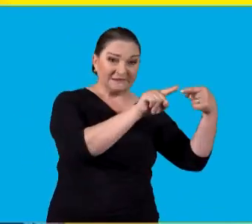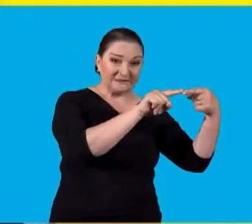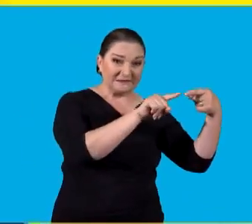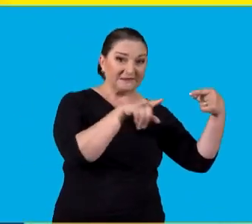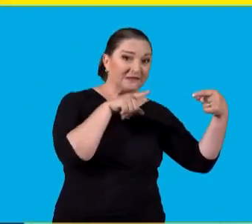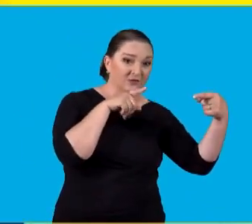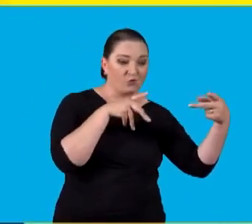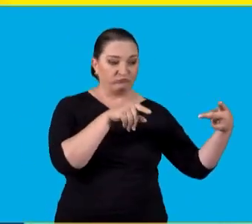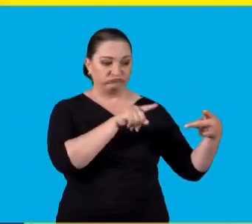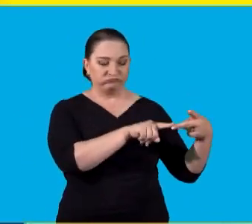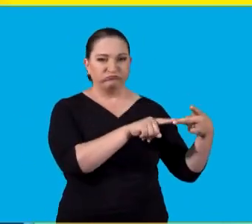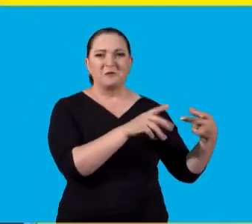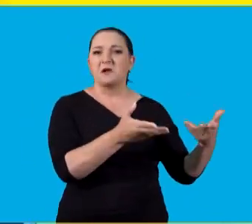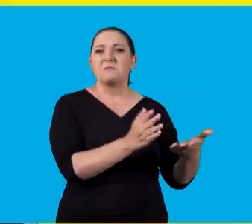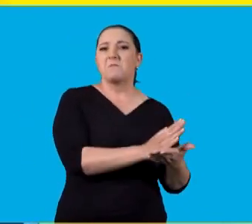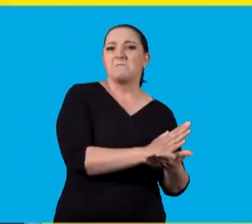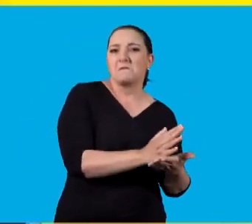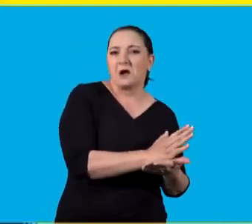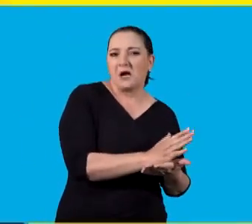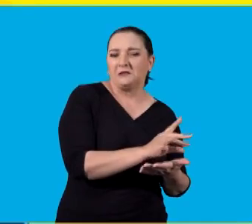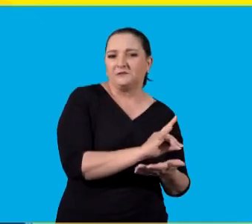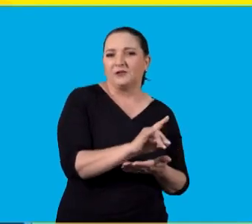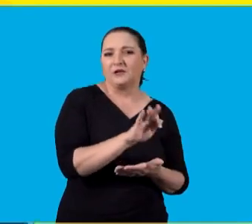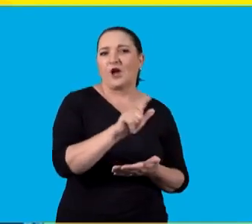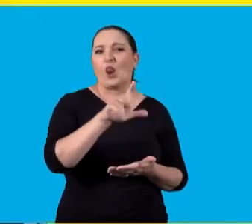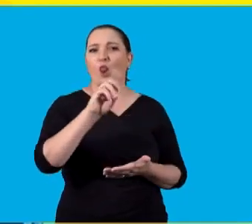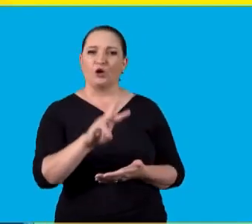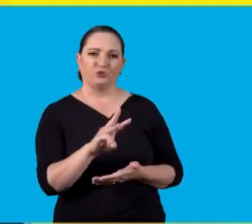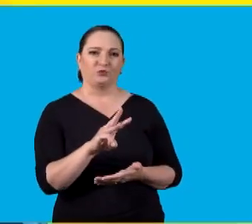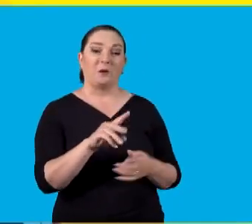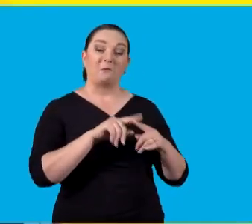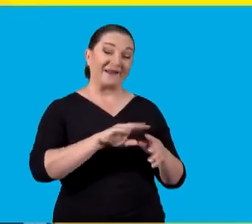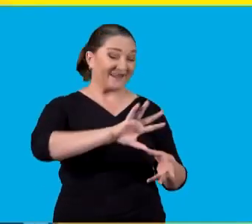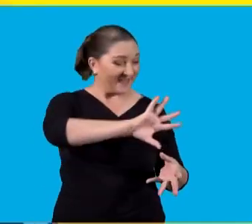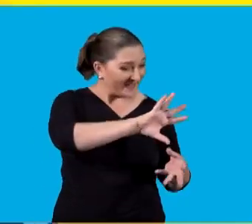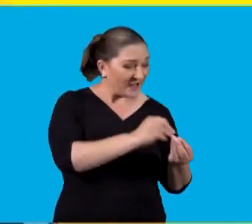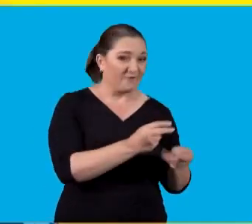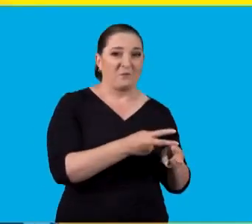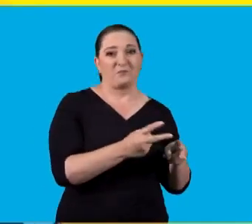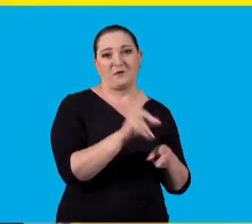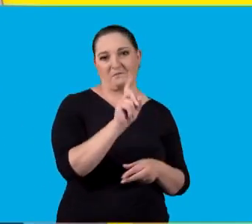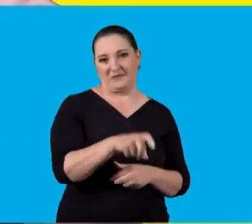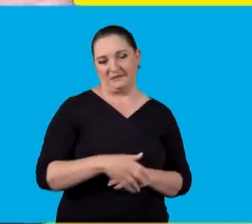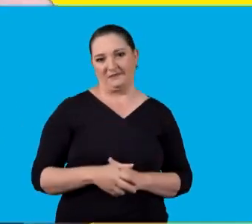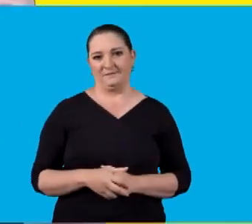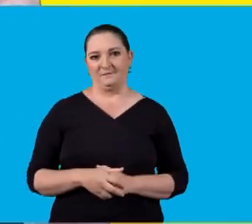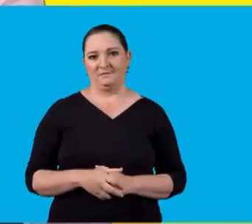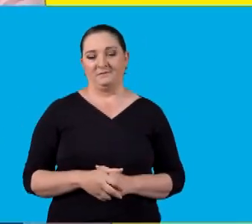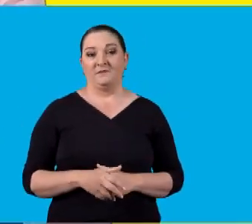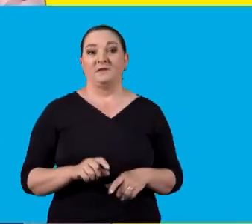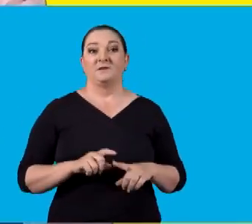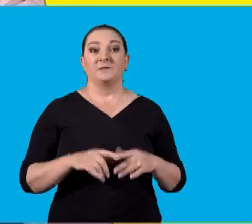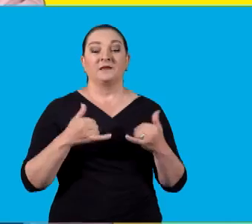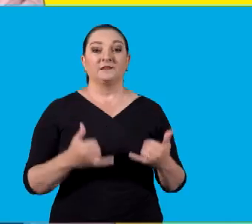they will test parts of the cash flow statement, but it is wise that you prepare the entire cash flow statement. Now, here are the